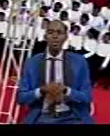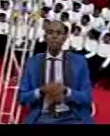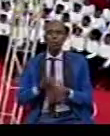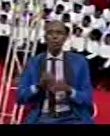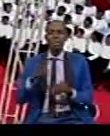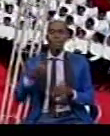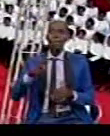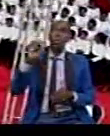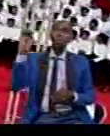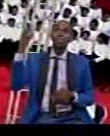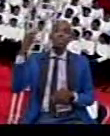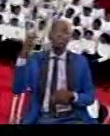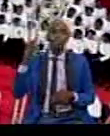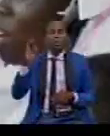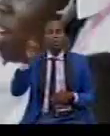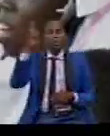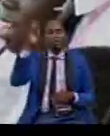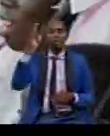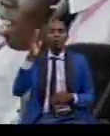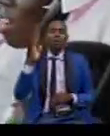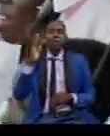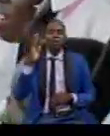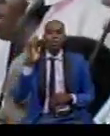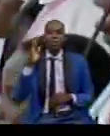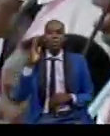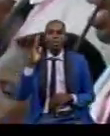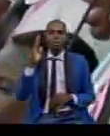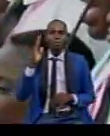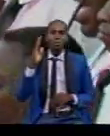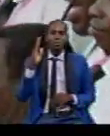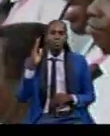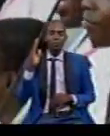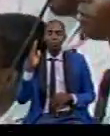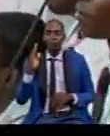this number, plus